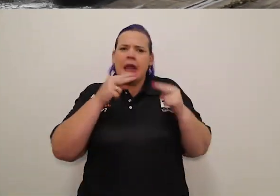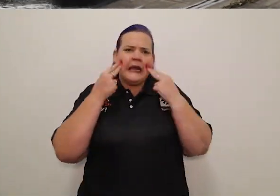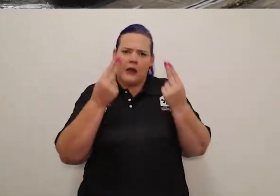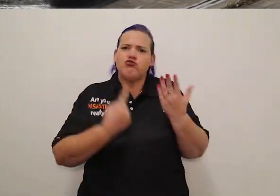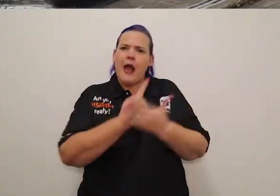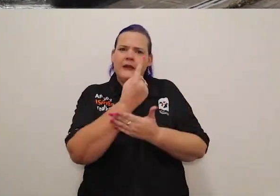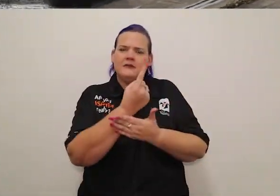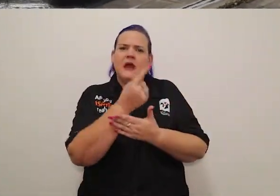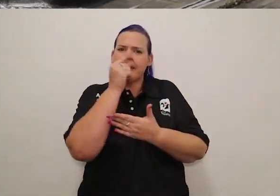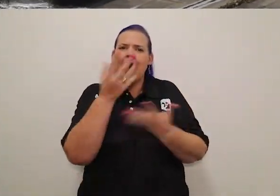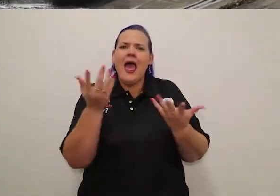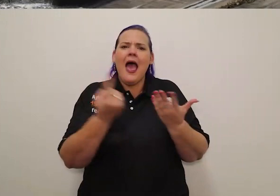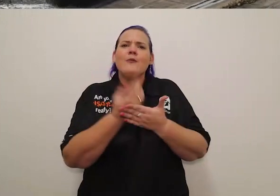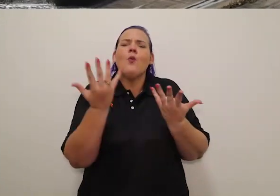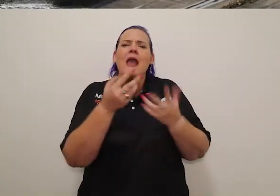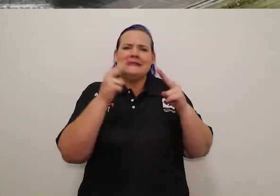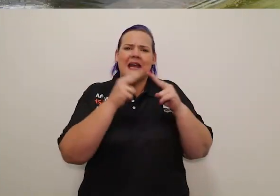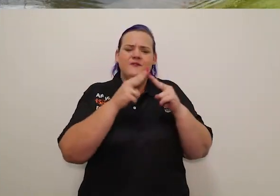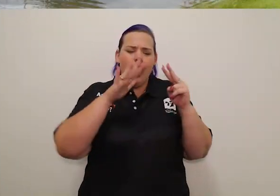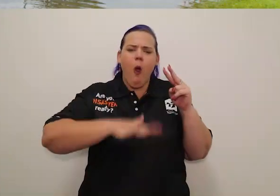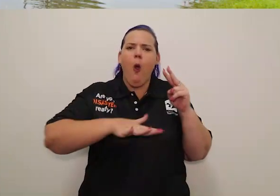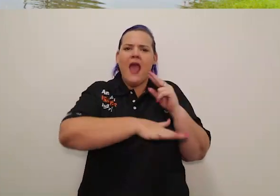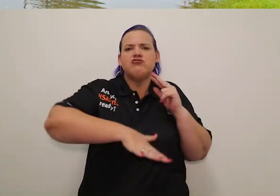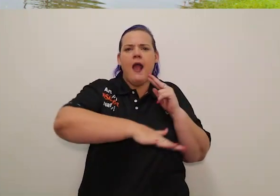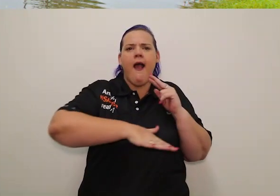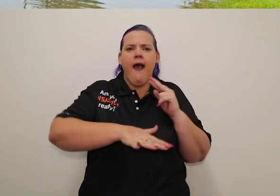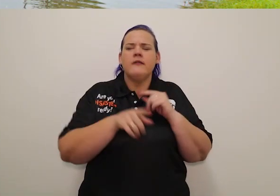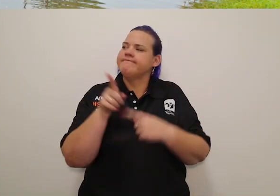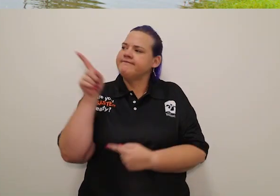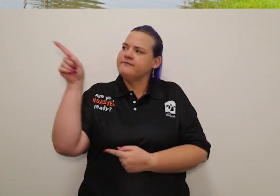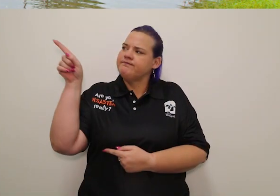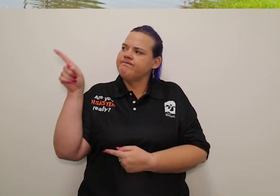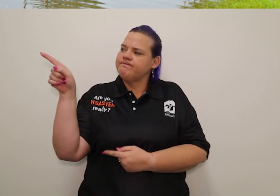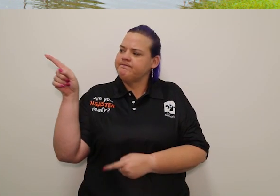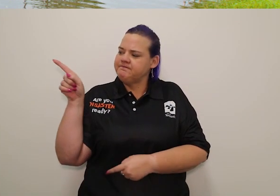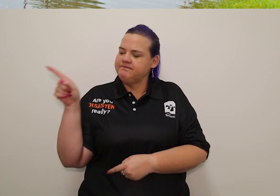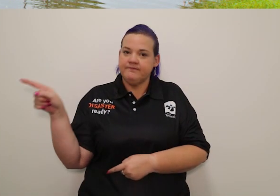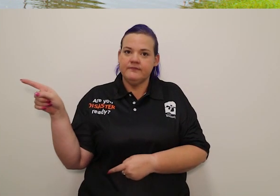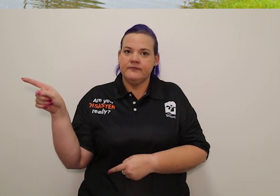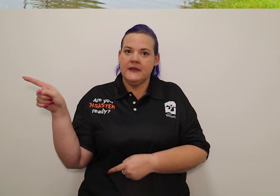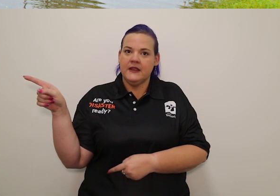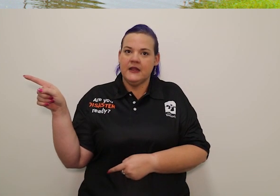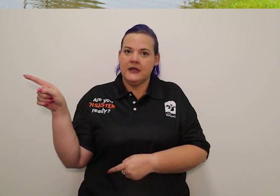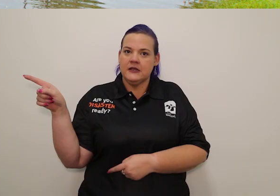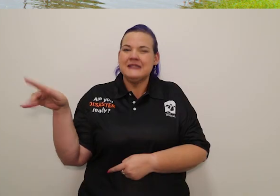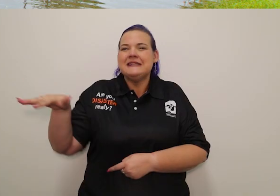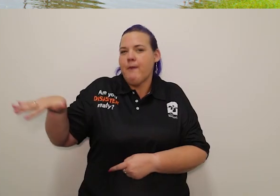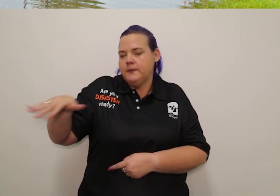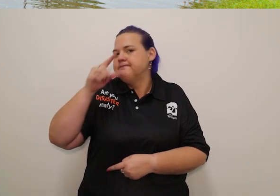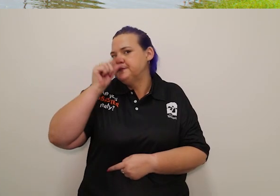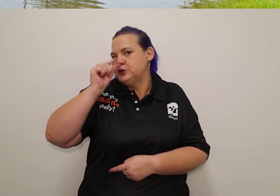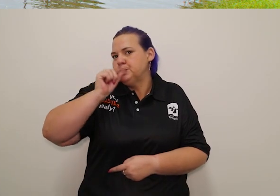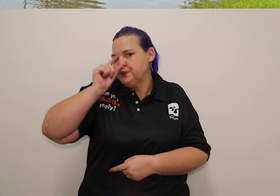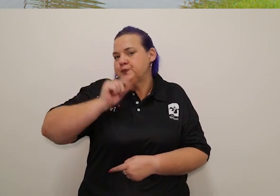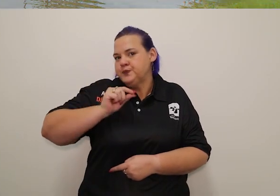that result in lower-lying sections of Townsville being inundated, namely around Railway Estate, South Townsville and parts of Hermit